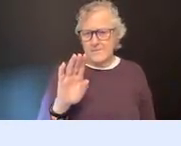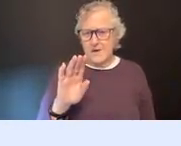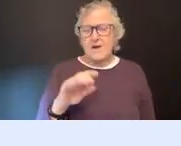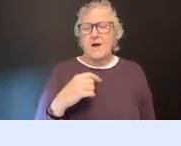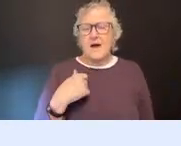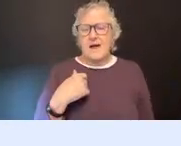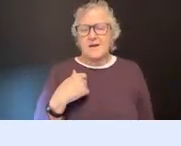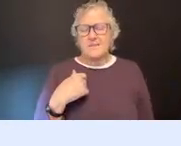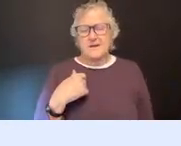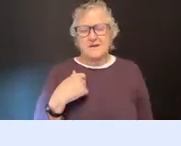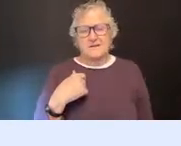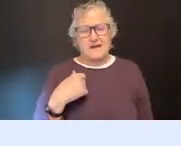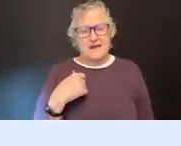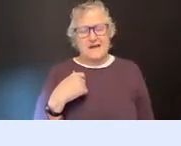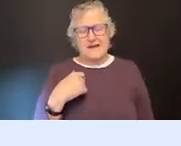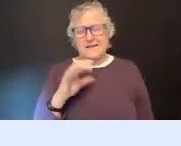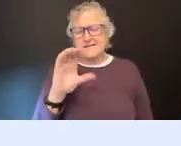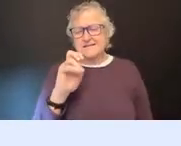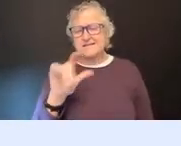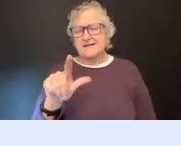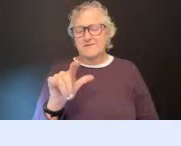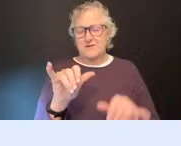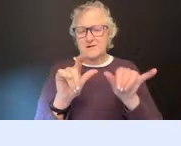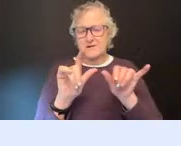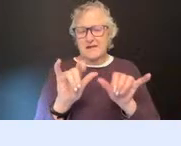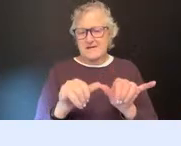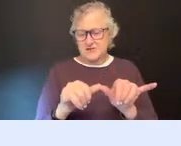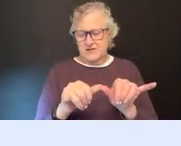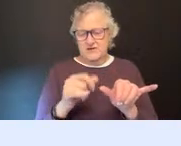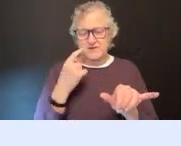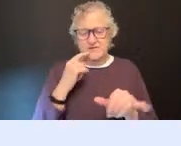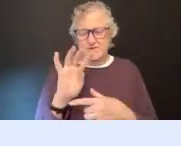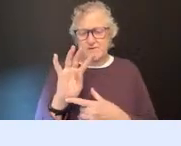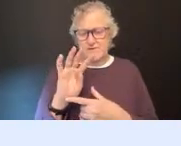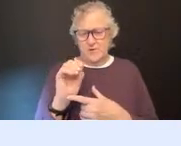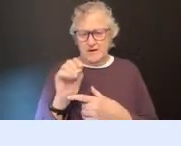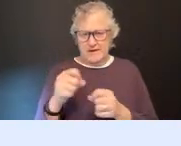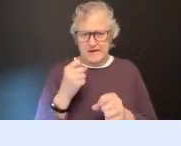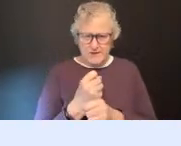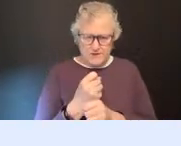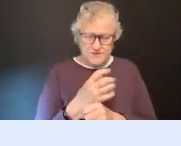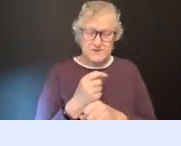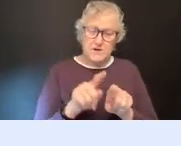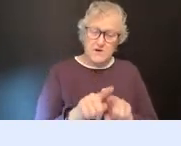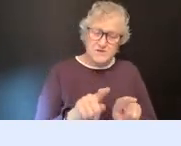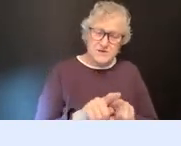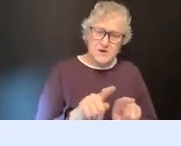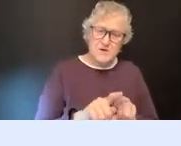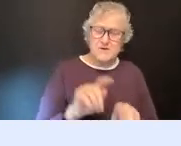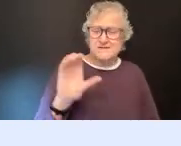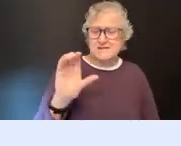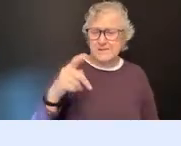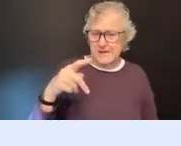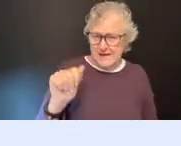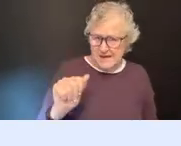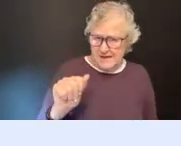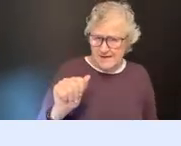civil engineer, and also a certified public accountant. Please study my written comments.